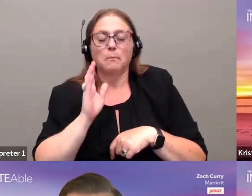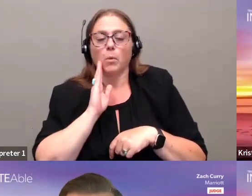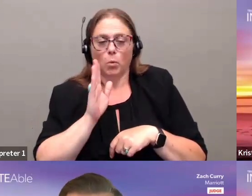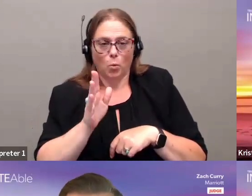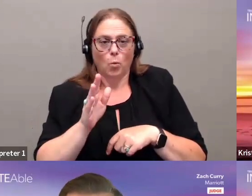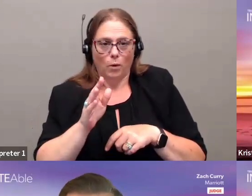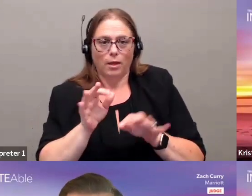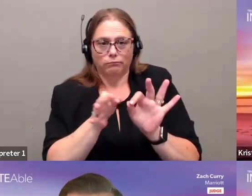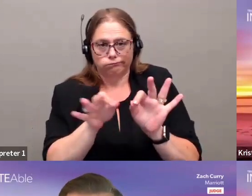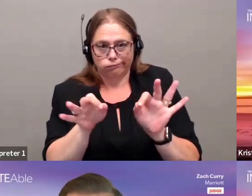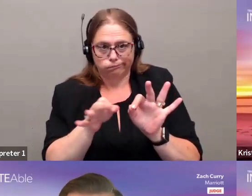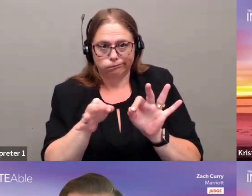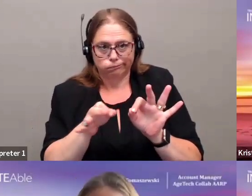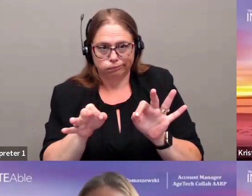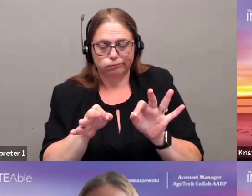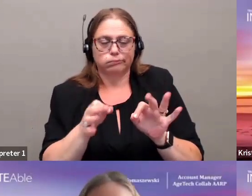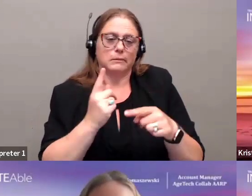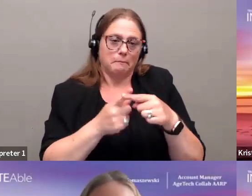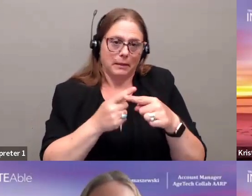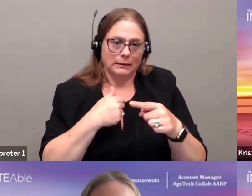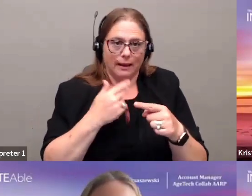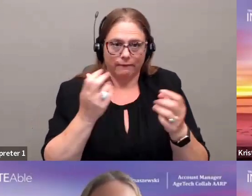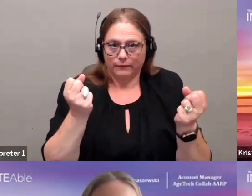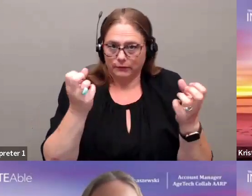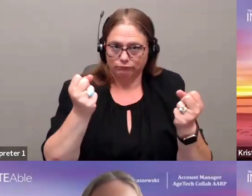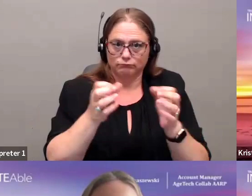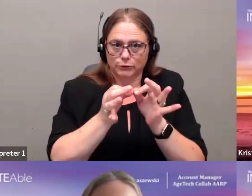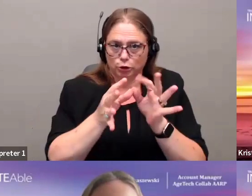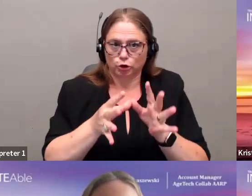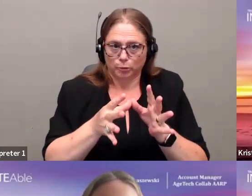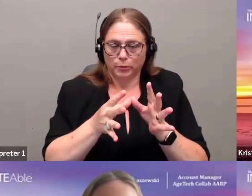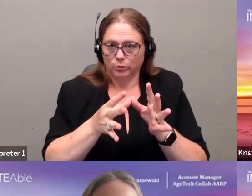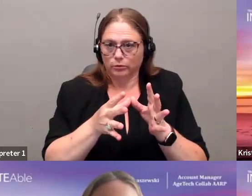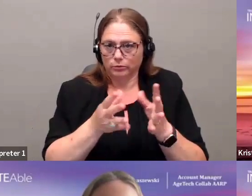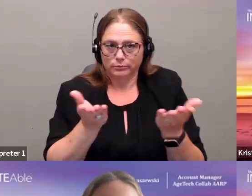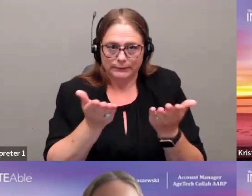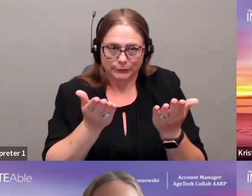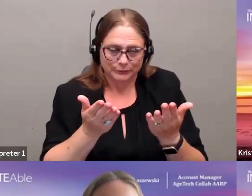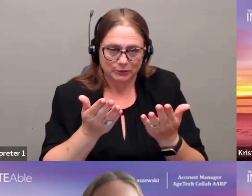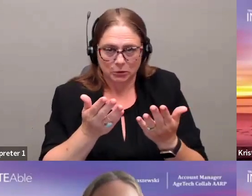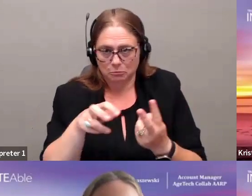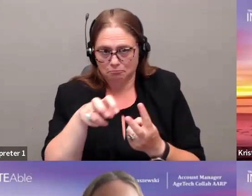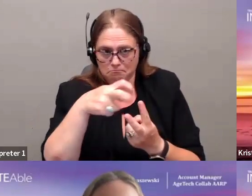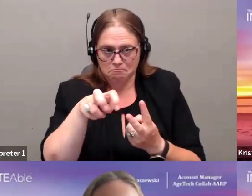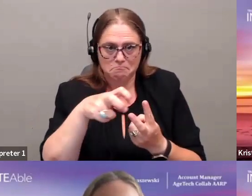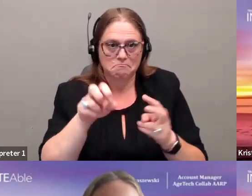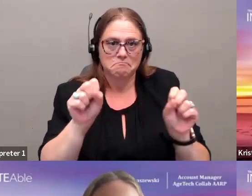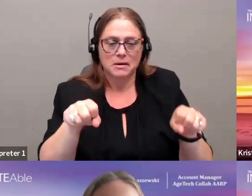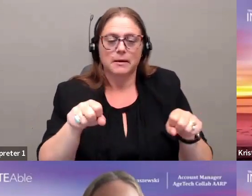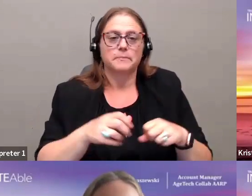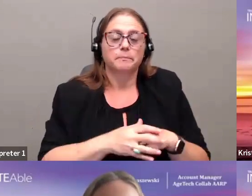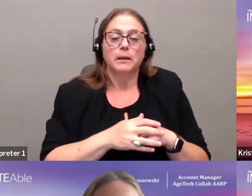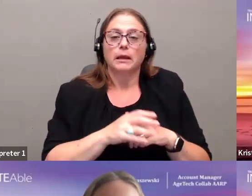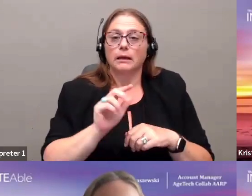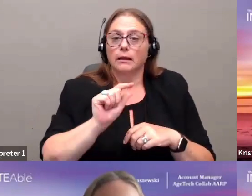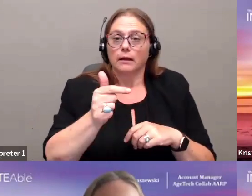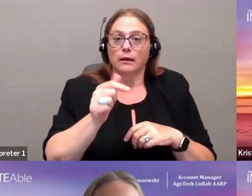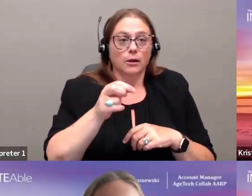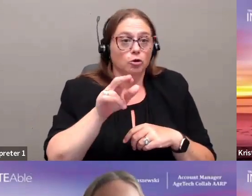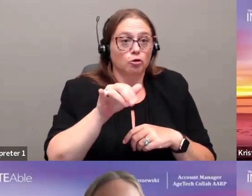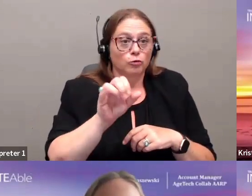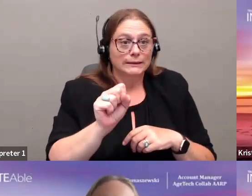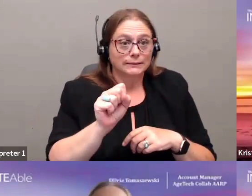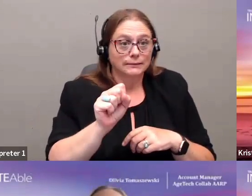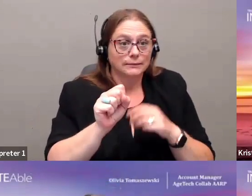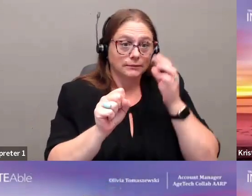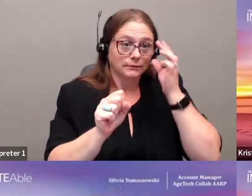having the interpreter on the bigger screen for you. So, Chris, you have a question for our wonderful presenter